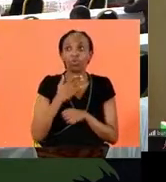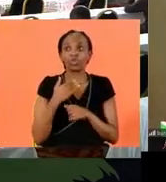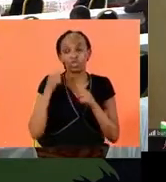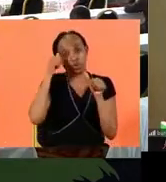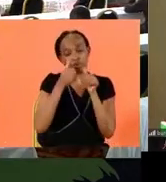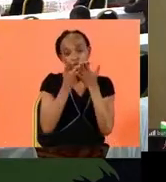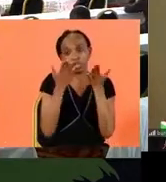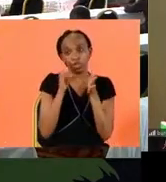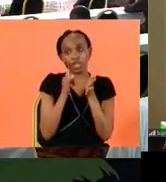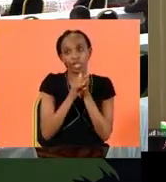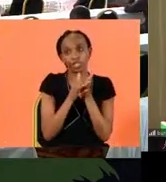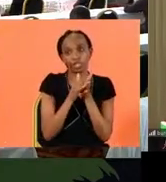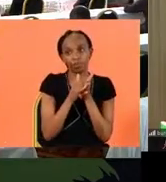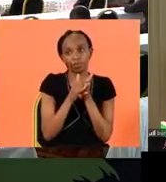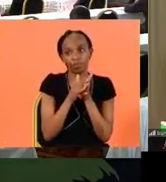remind you that